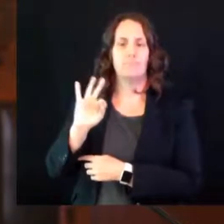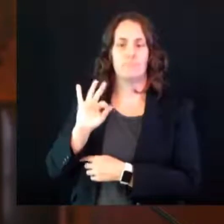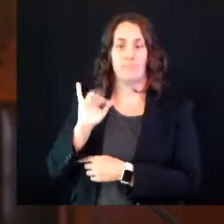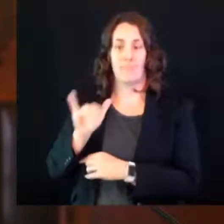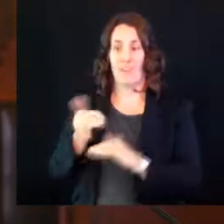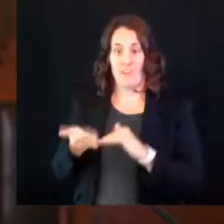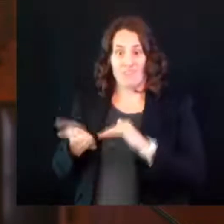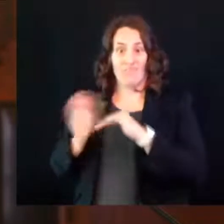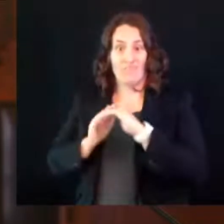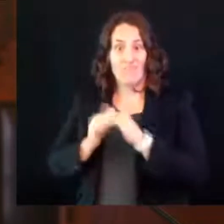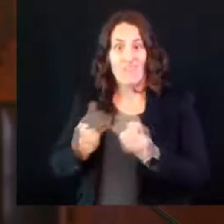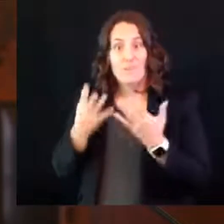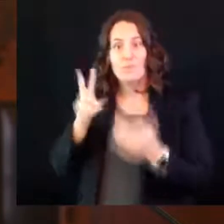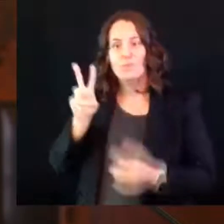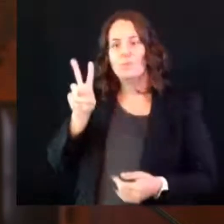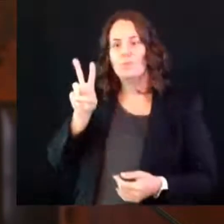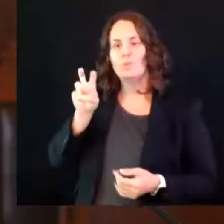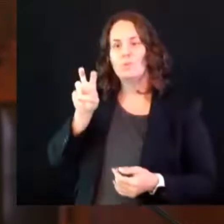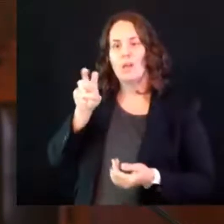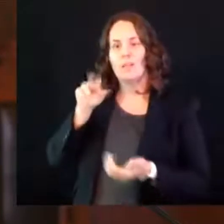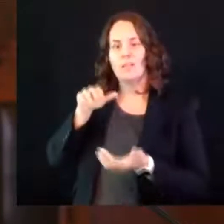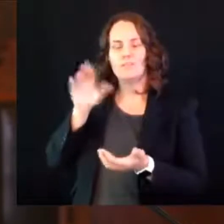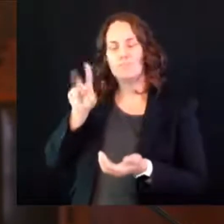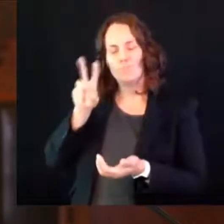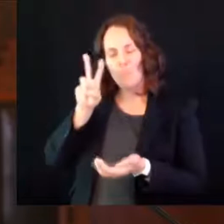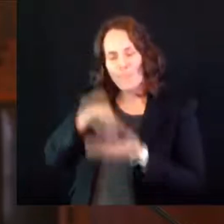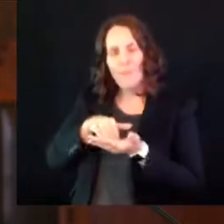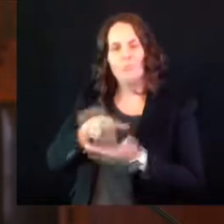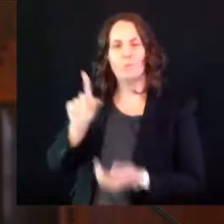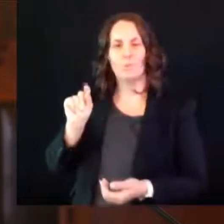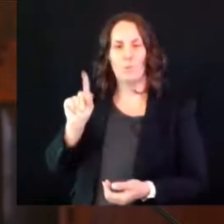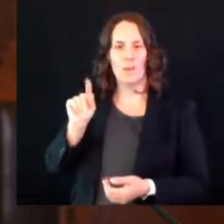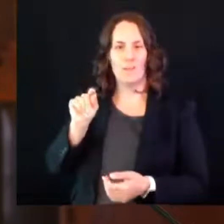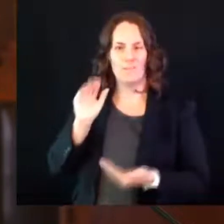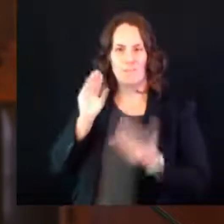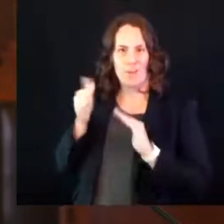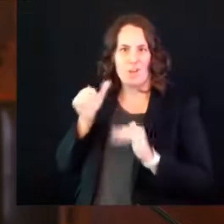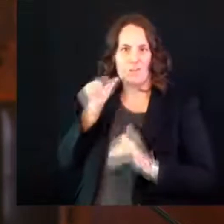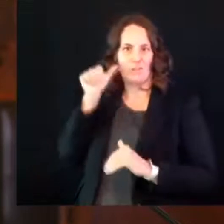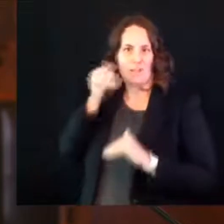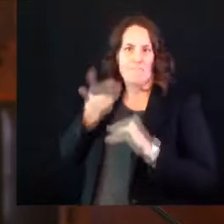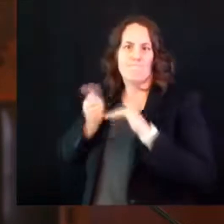yesterday. Our 7-day average of new daily cases is